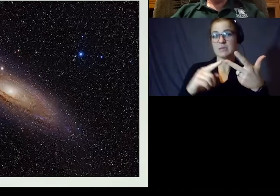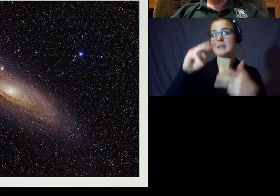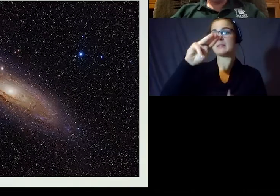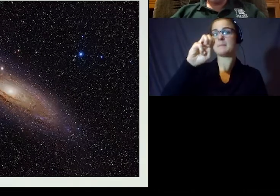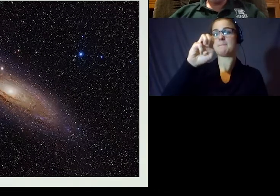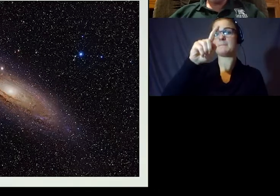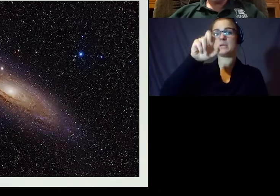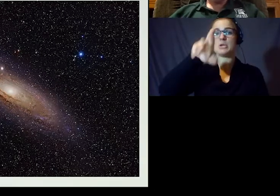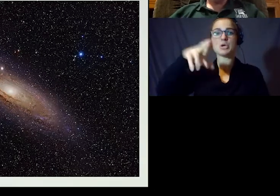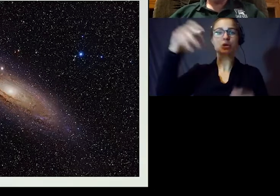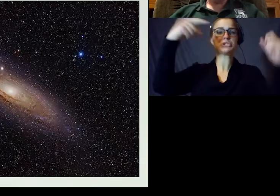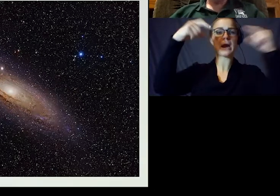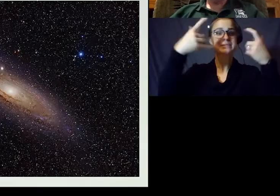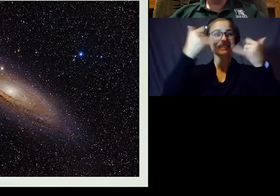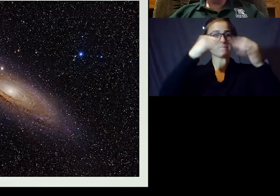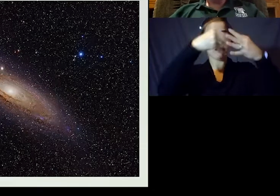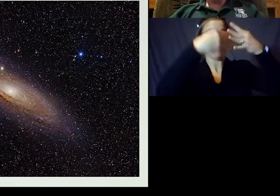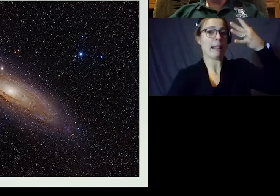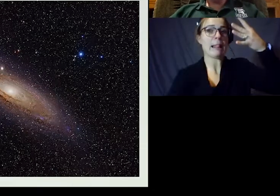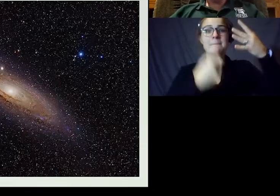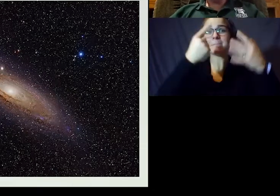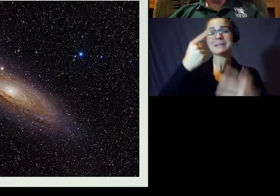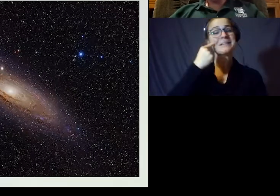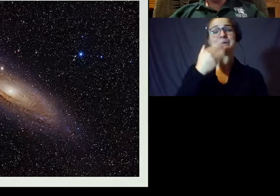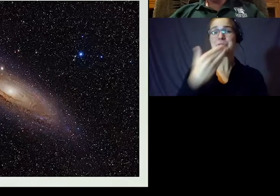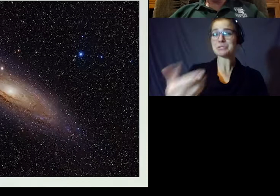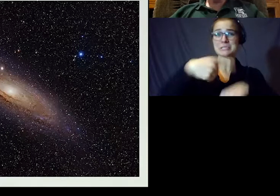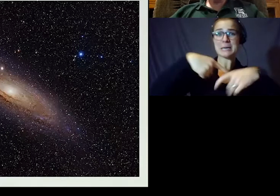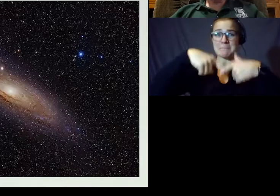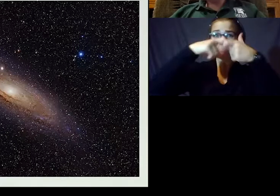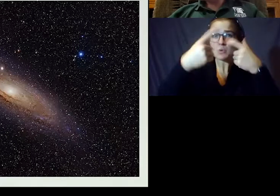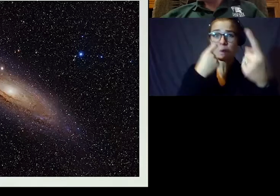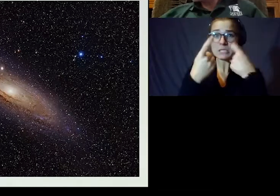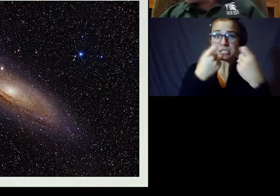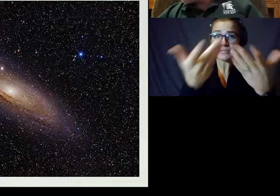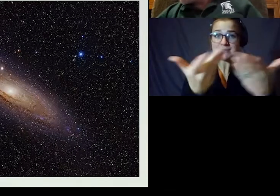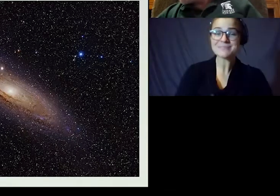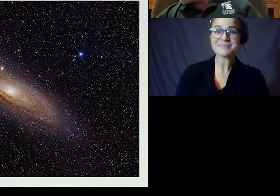other stuff yet to cover, but I thought this would be a good time to stop if there are any questions.